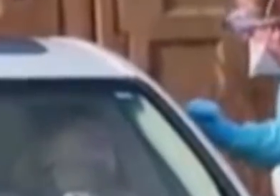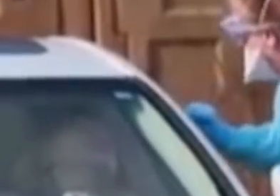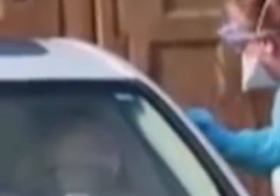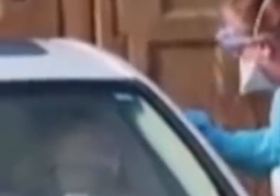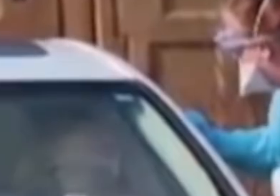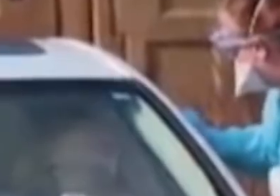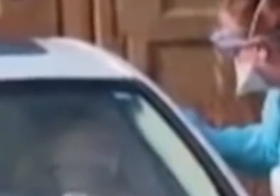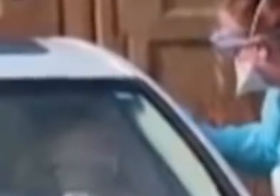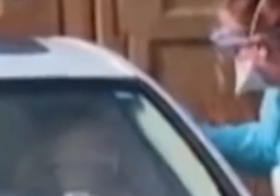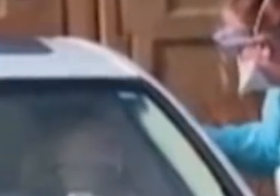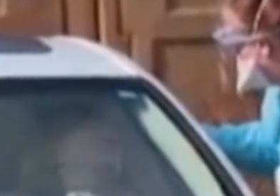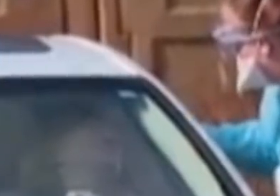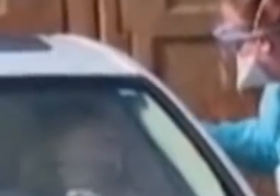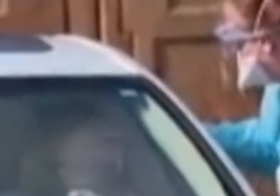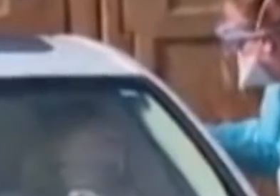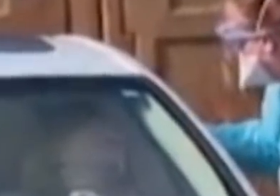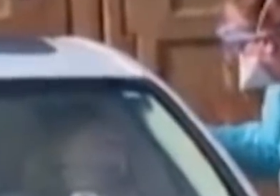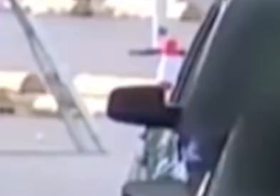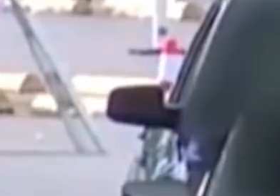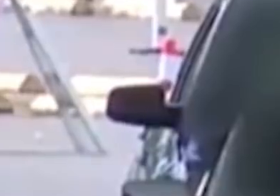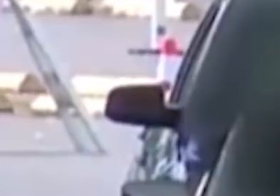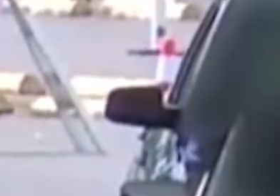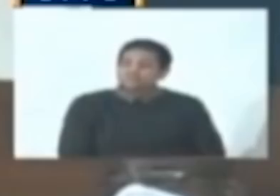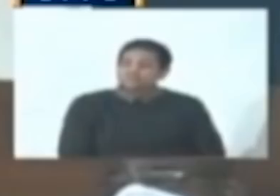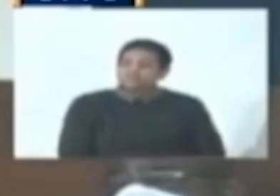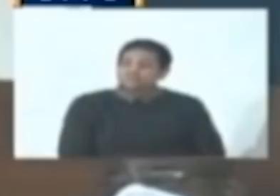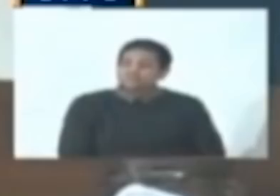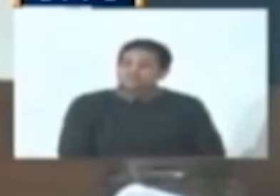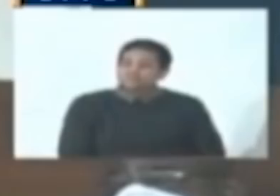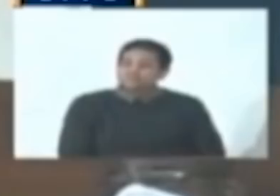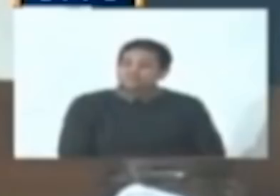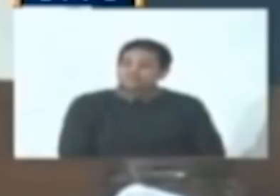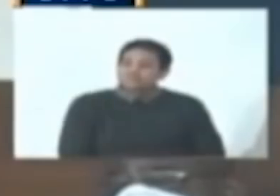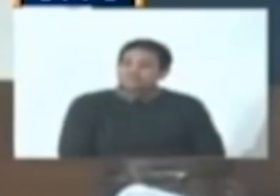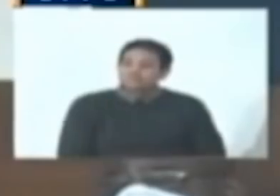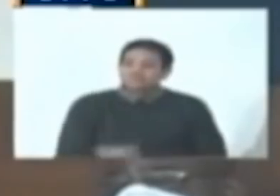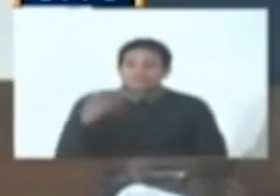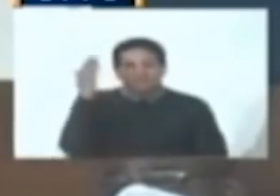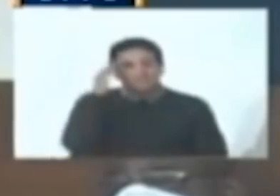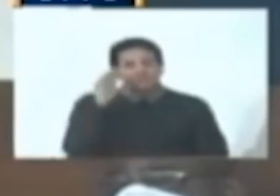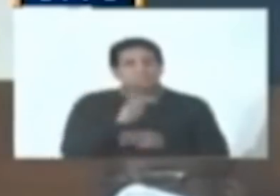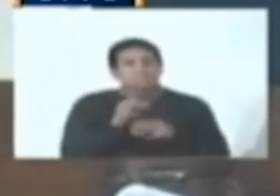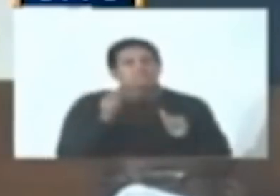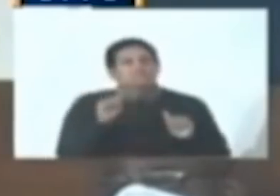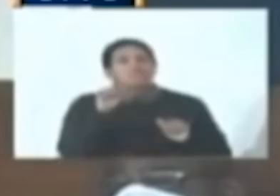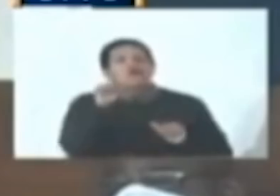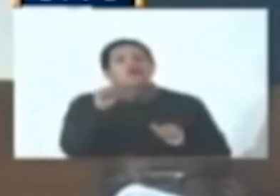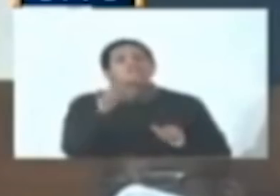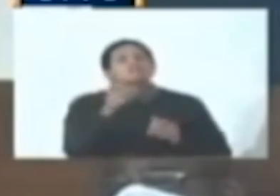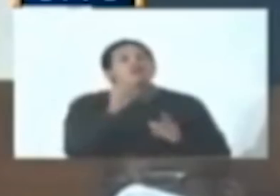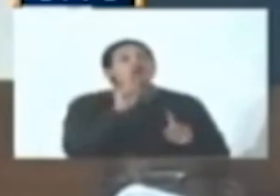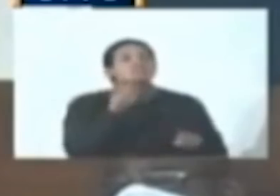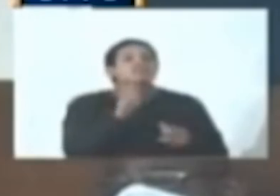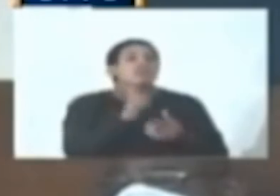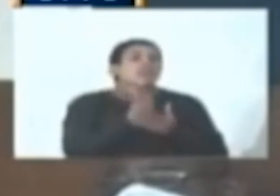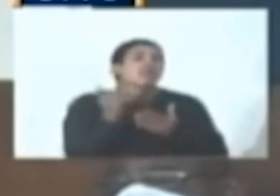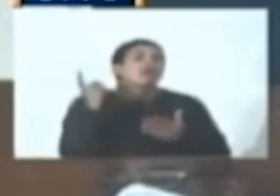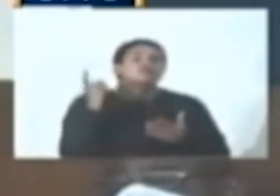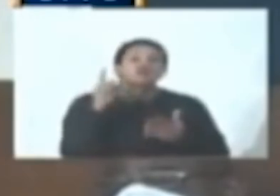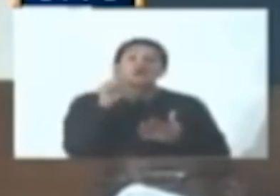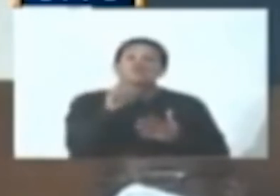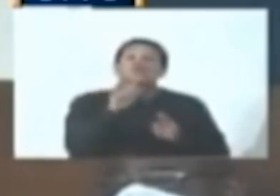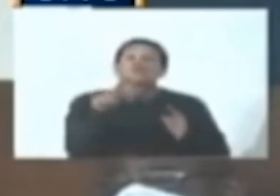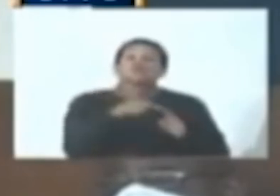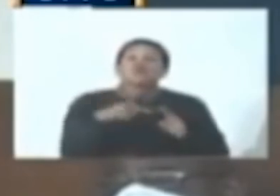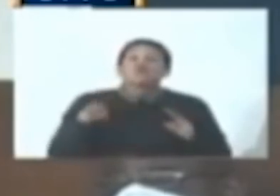decline in new cases. Locally, questions rage given the daily increase in cases. The question of the when